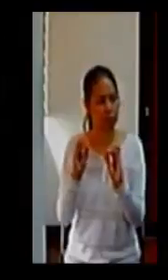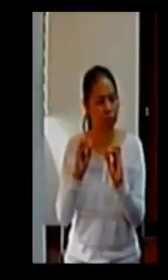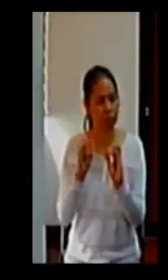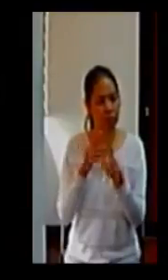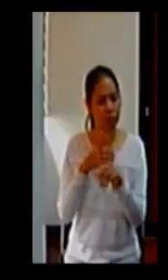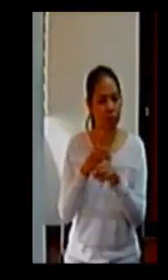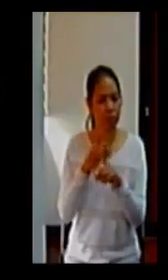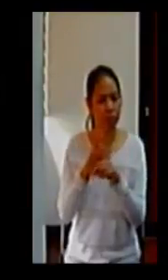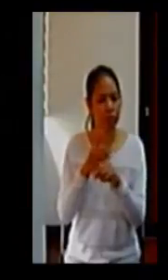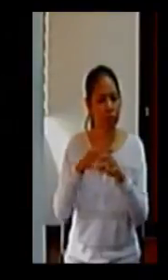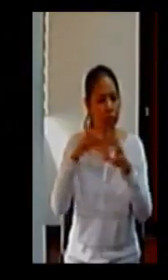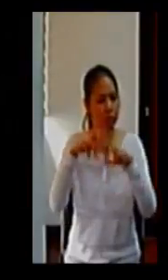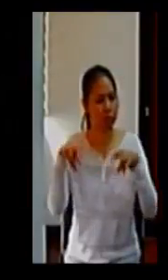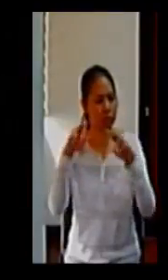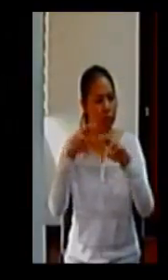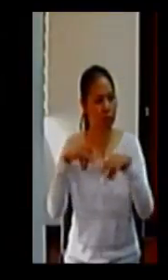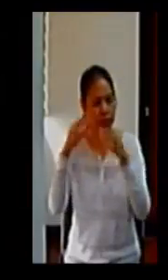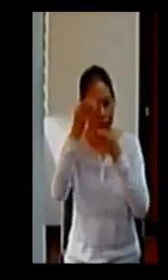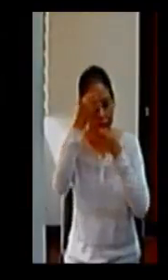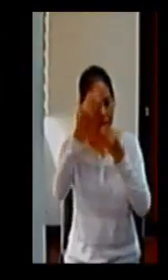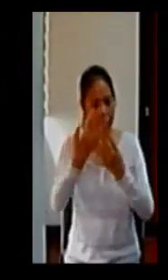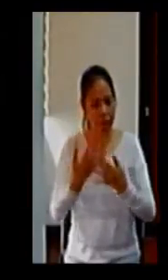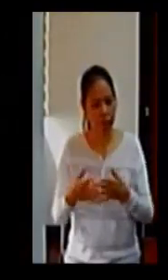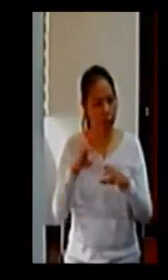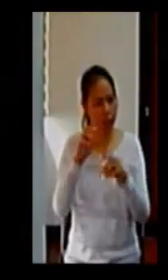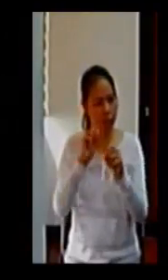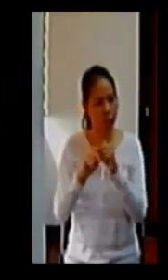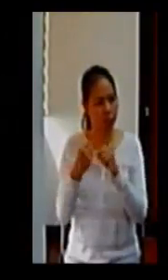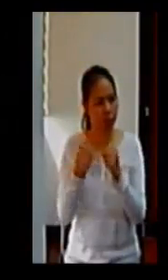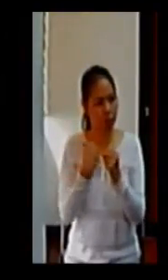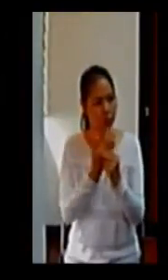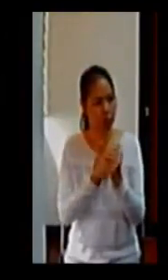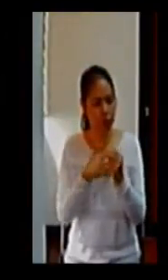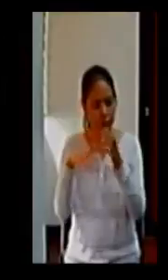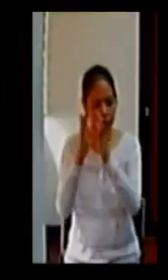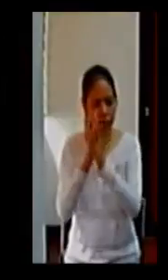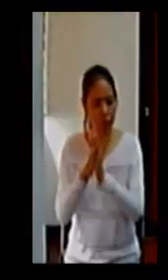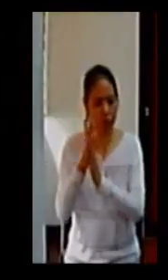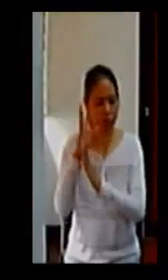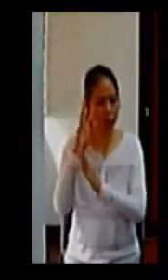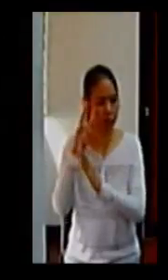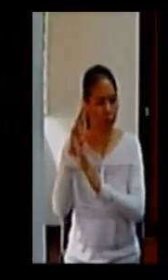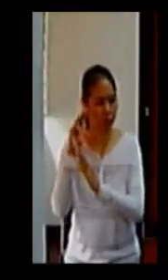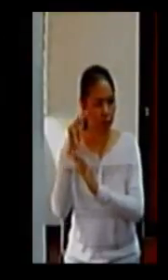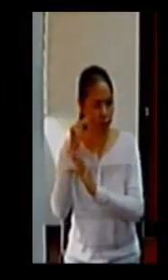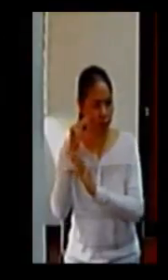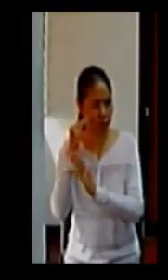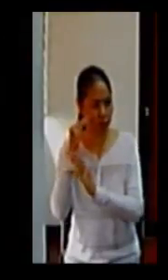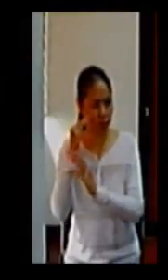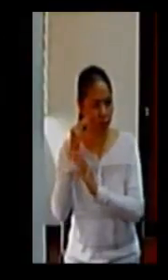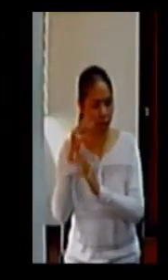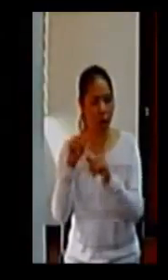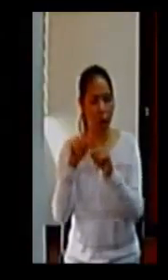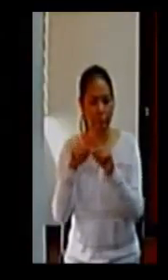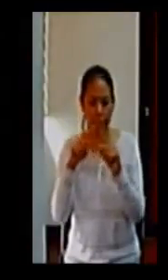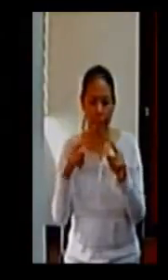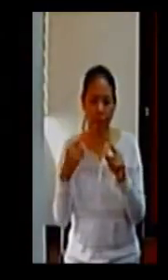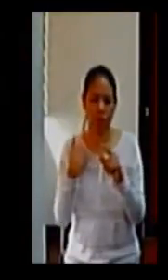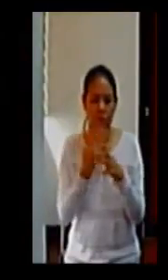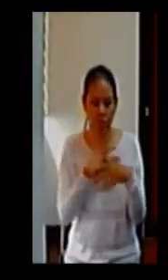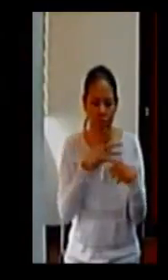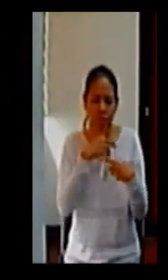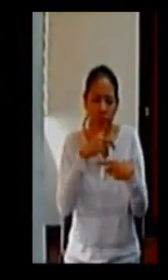on that specific concern. And that's why when we were asking Mr. William, he's also not knowledgeable. But we will endeavor,